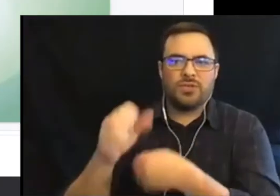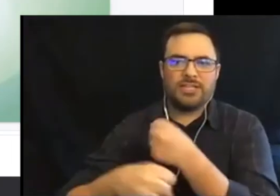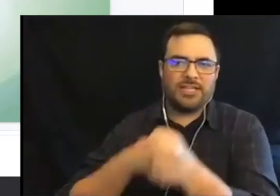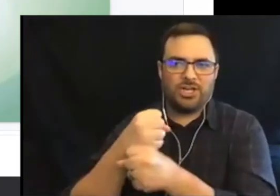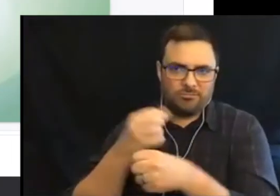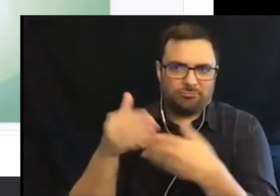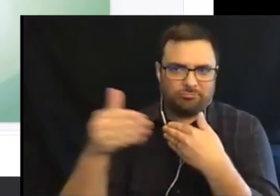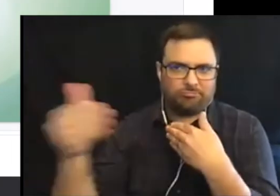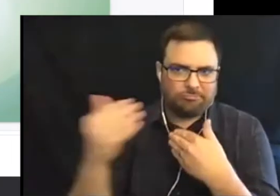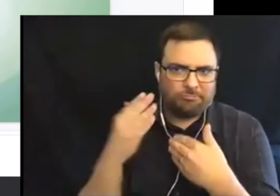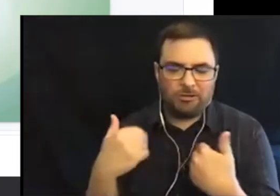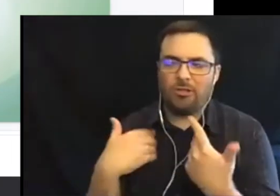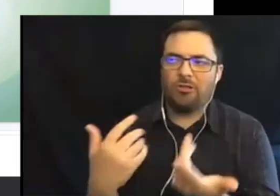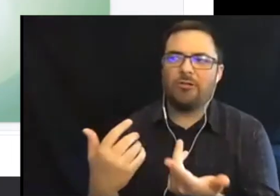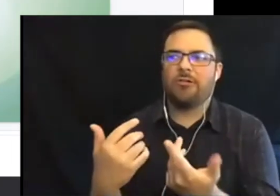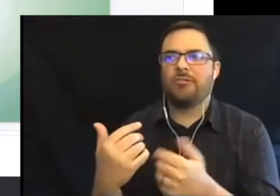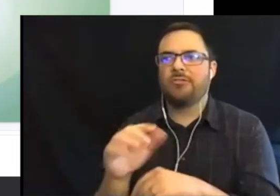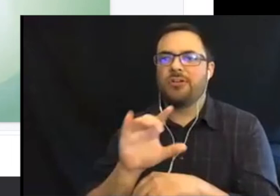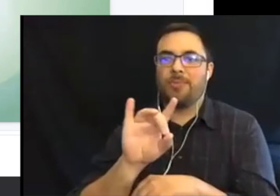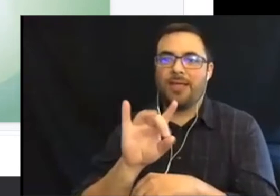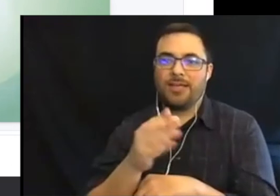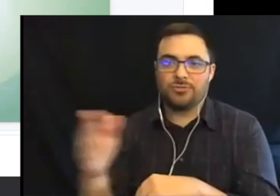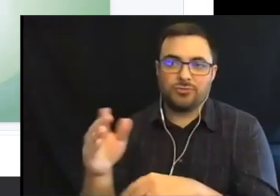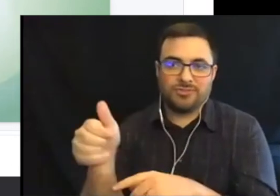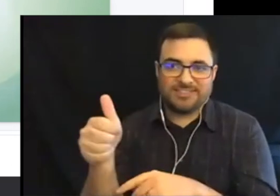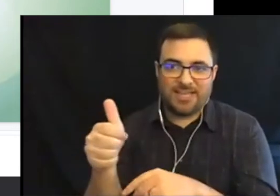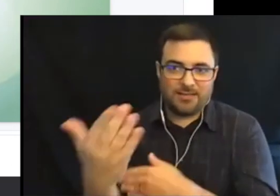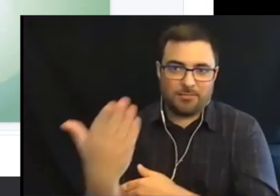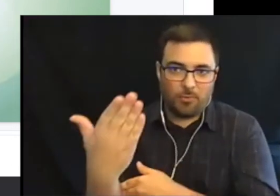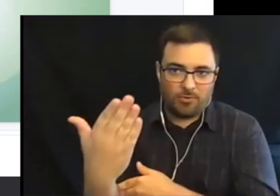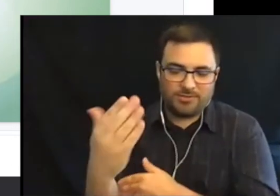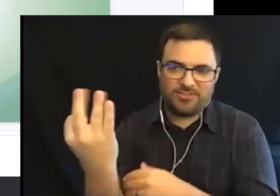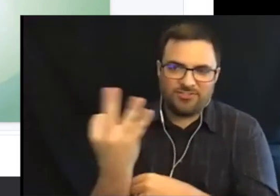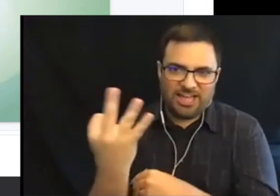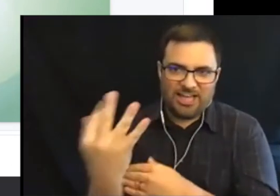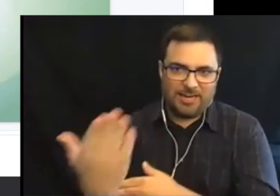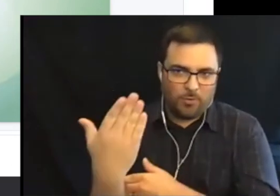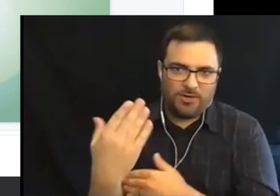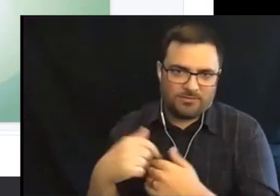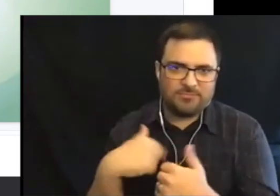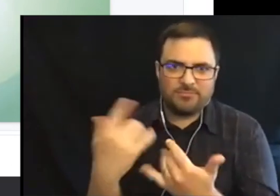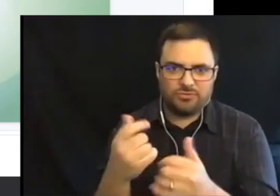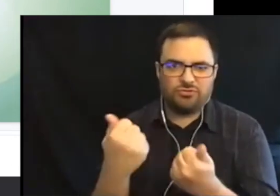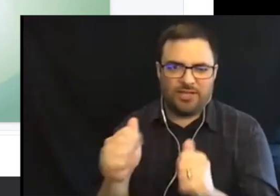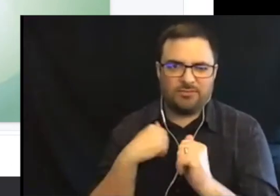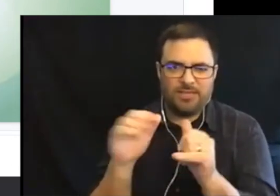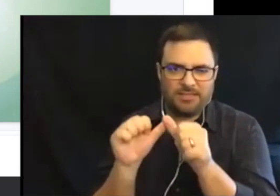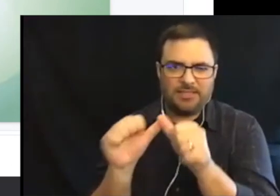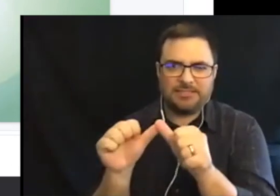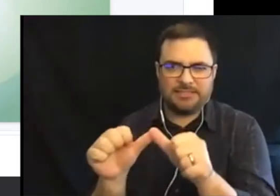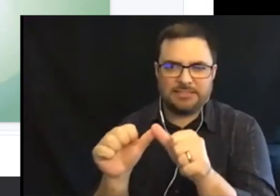weeks, from 8 to 10, always on a Friday morning. As Stacy said, we tried to keep it consistent so people